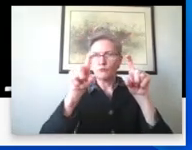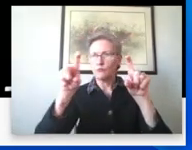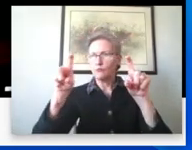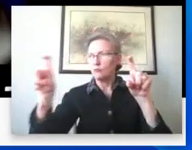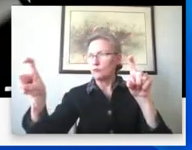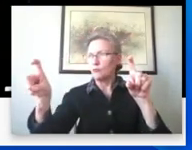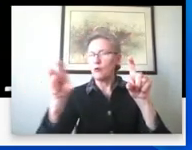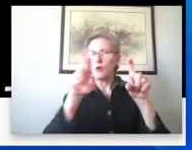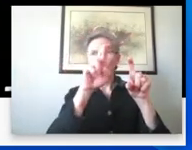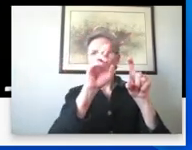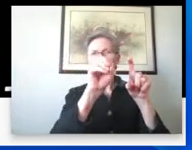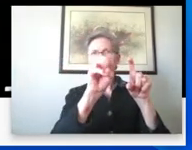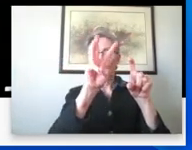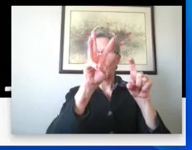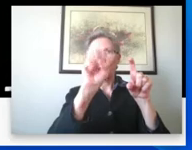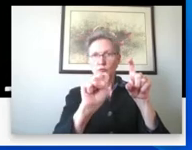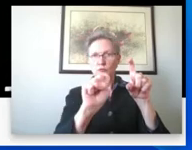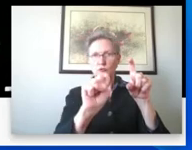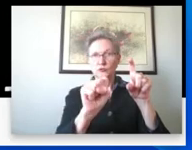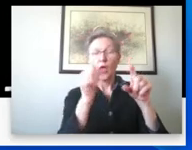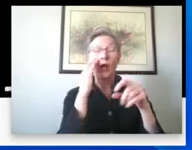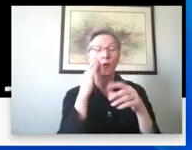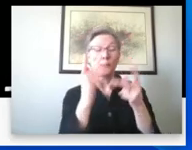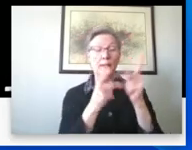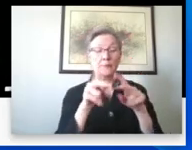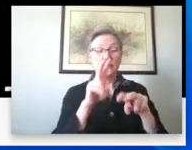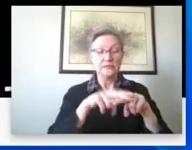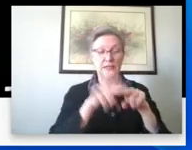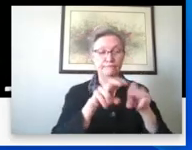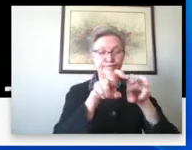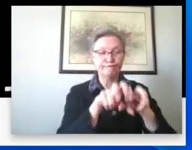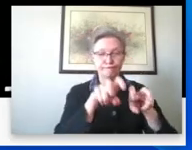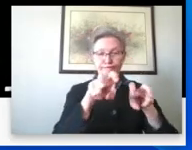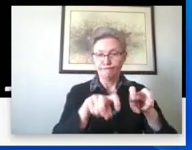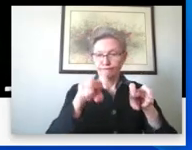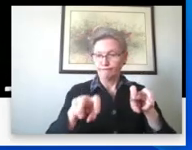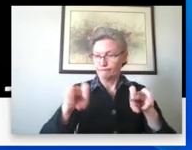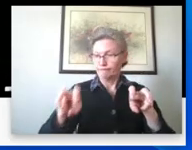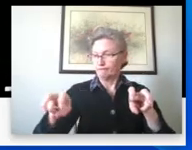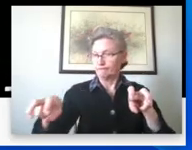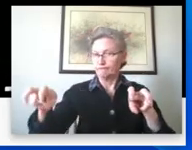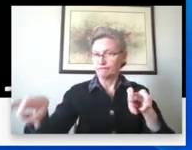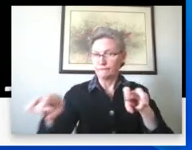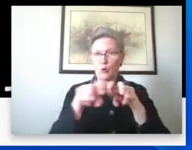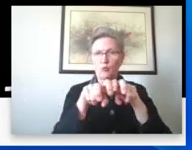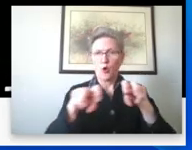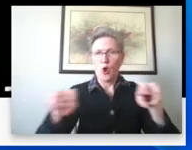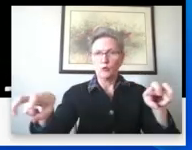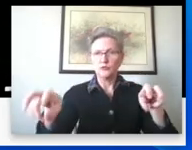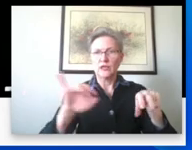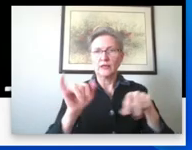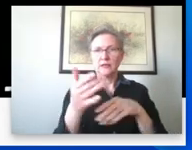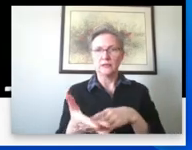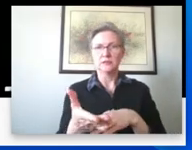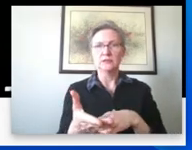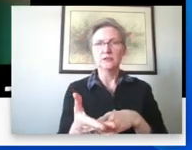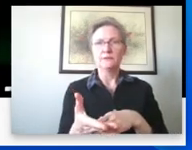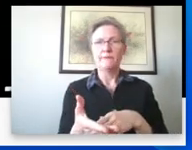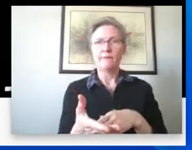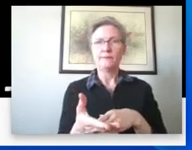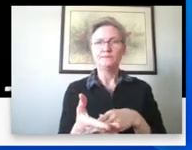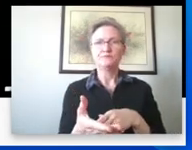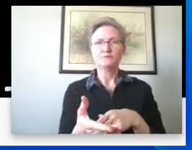about a movie theater, I know that people sit in rows like this. So we're pretending those